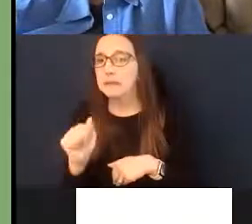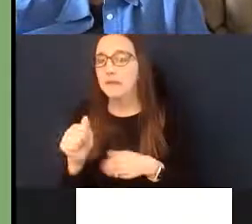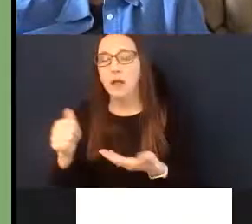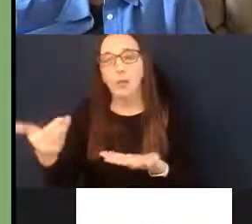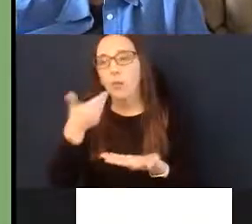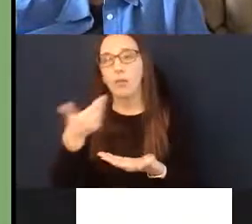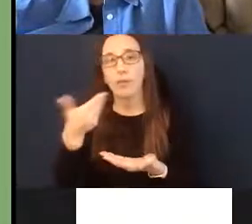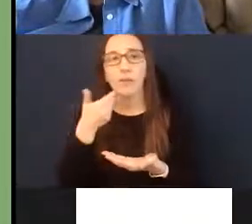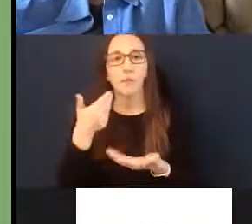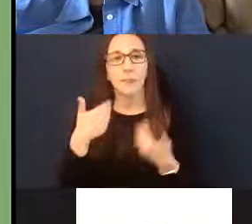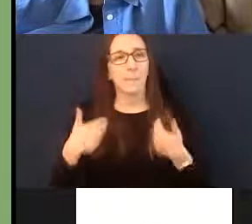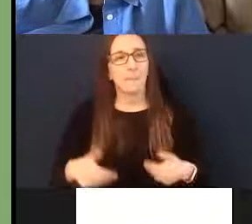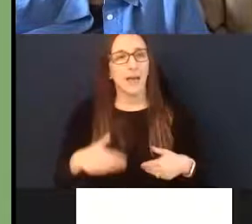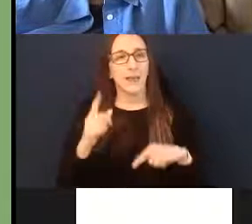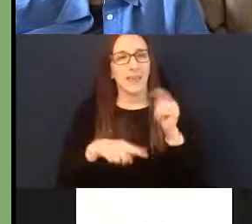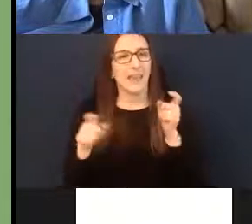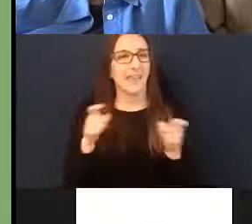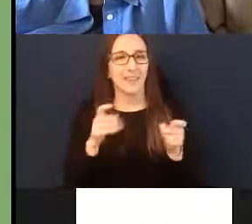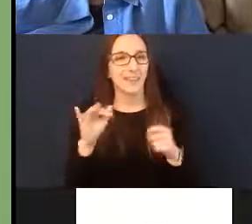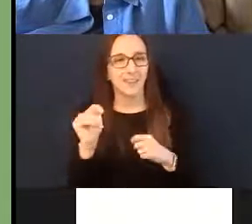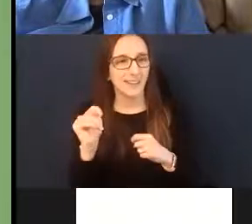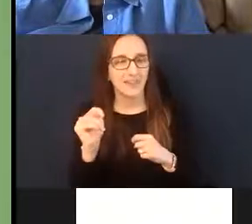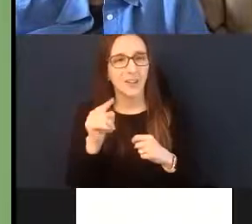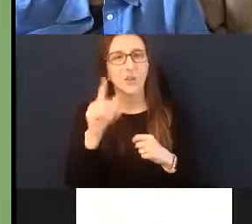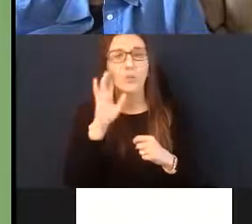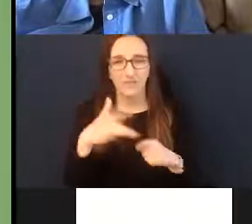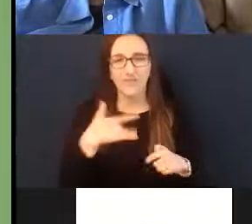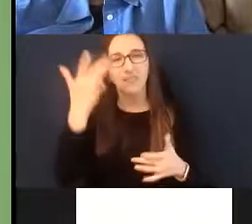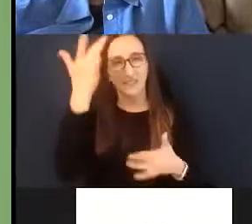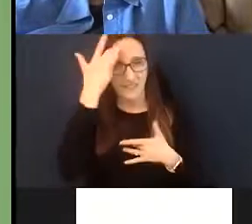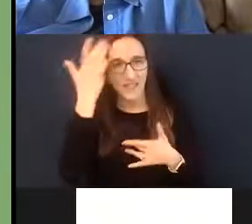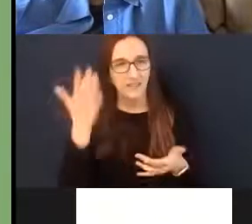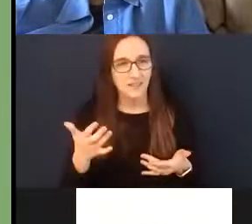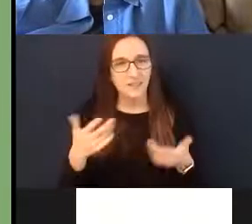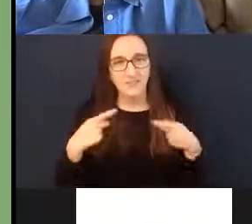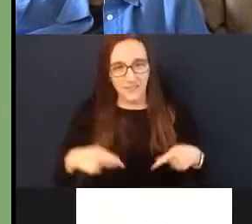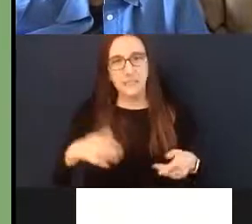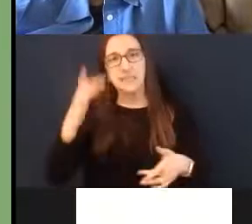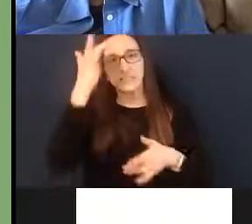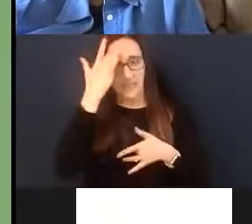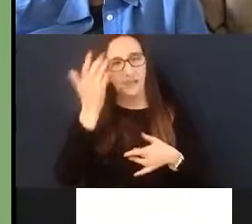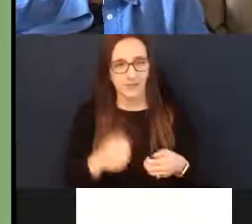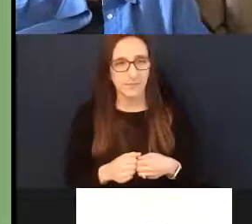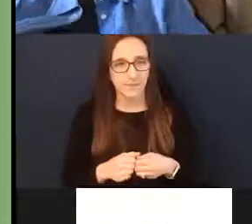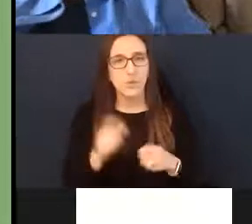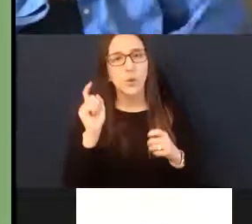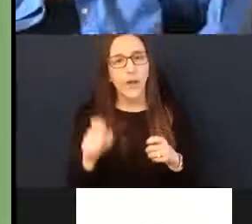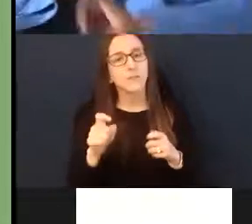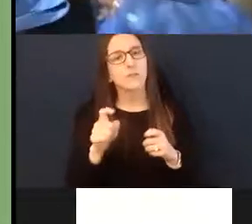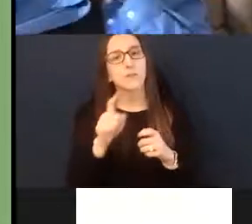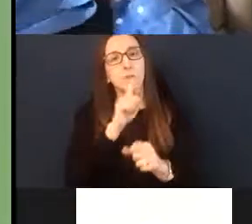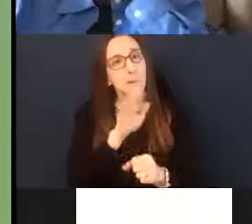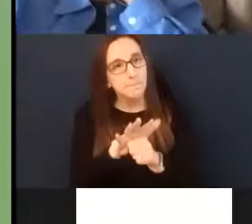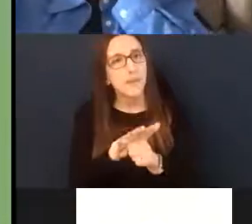Your body's not going to be able to handle it, and you're not going to feel well. You're going to physically get sick. So you do have to transition into